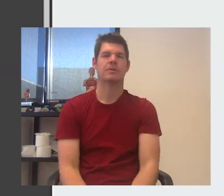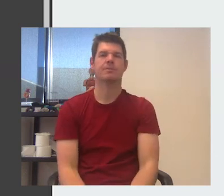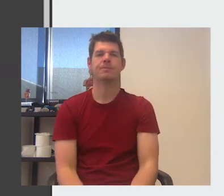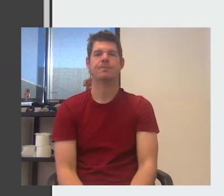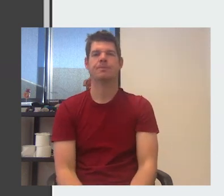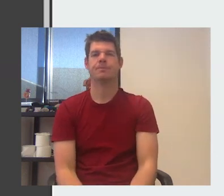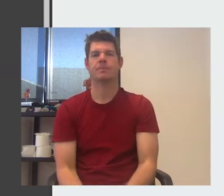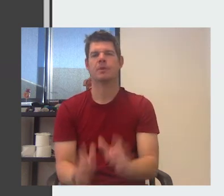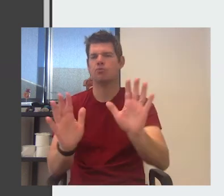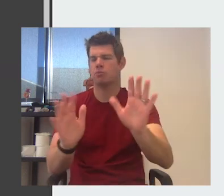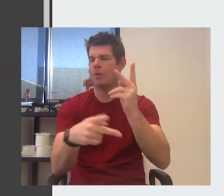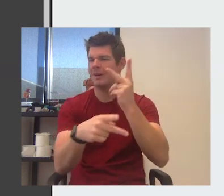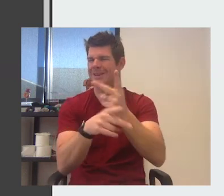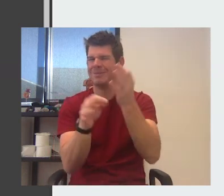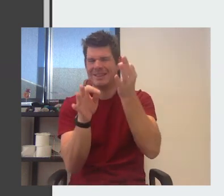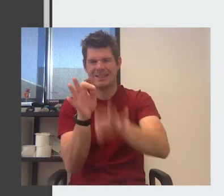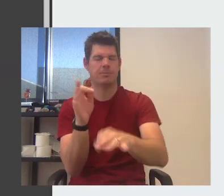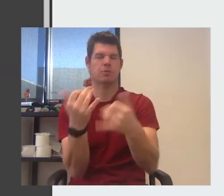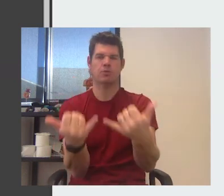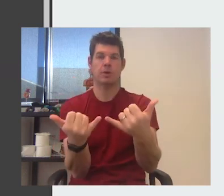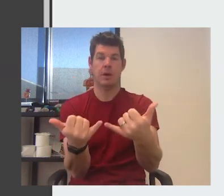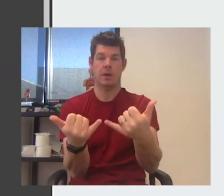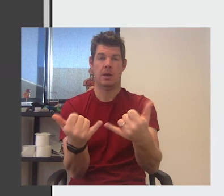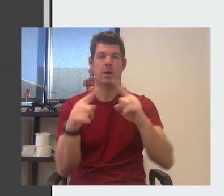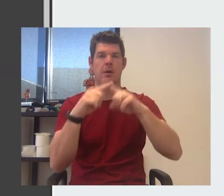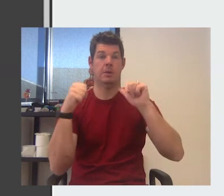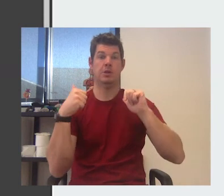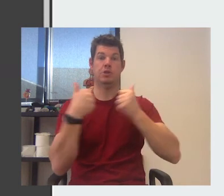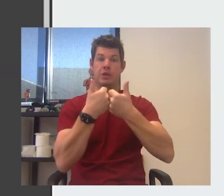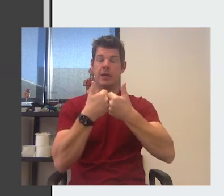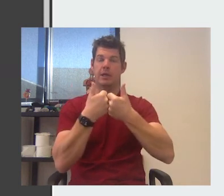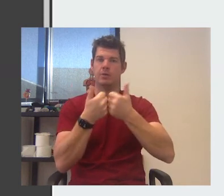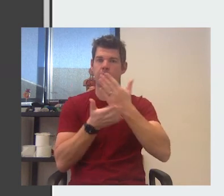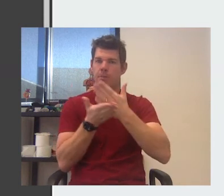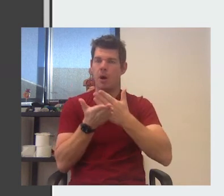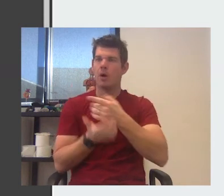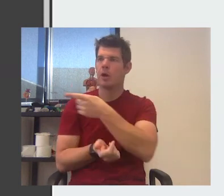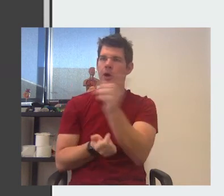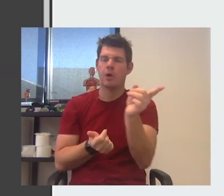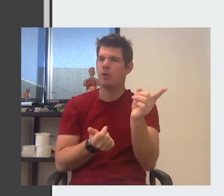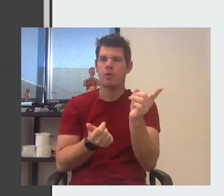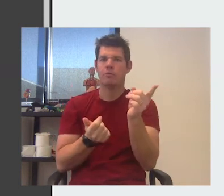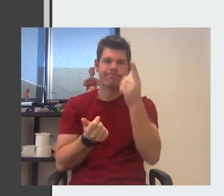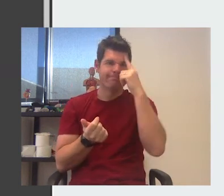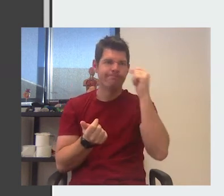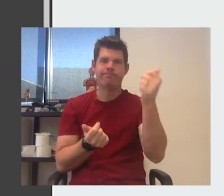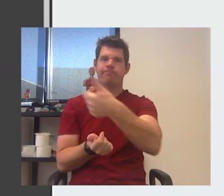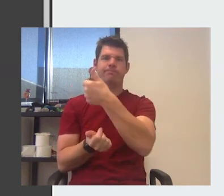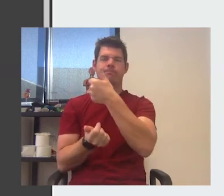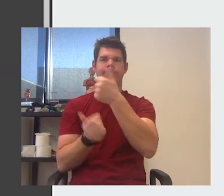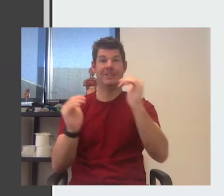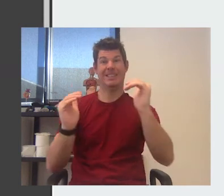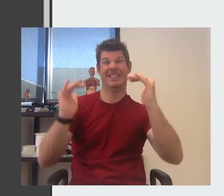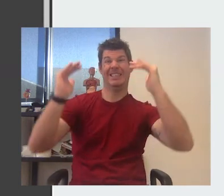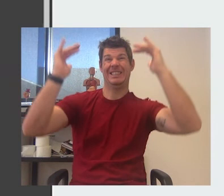to keep this really, really simple. Now, when we go to the challenge portion of this, you can feel free to make it much